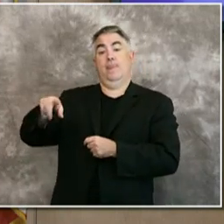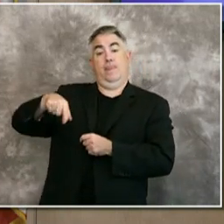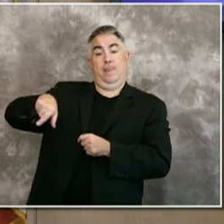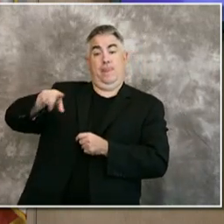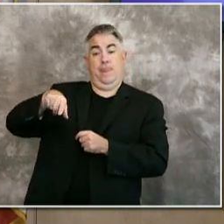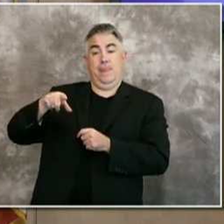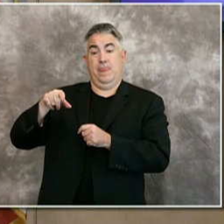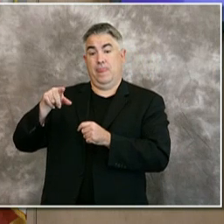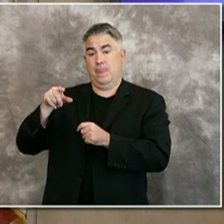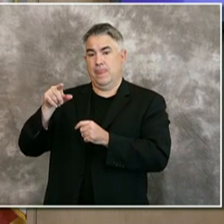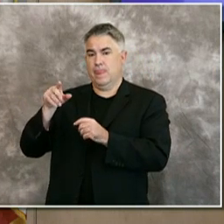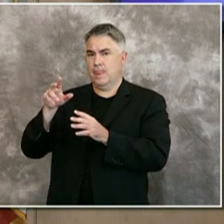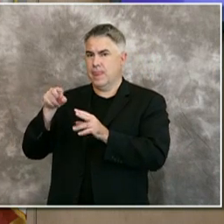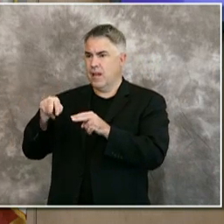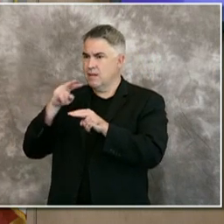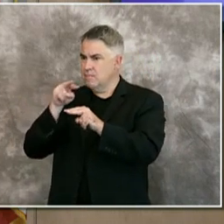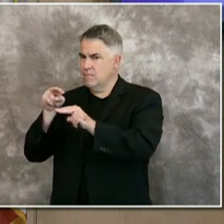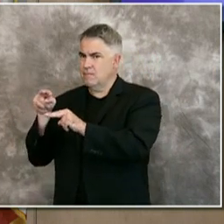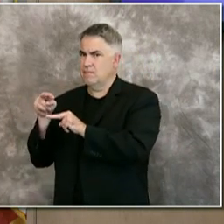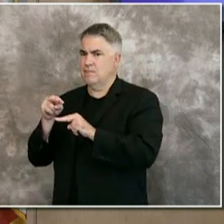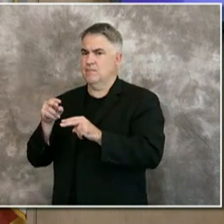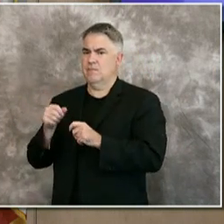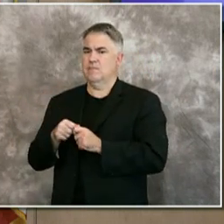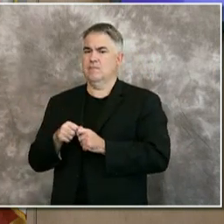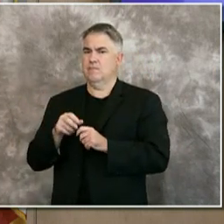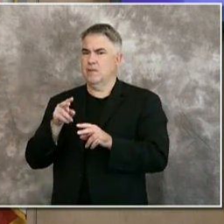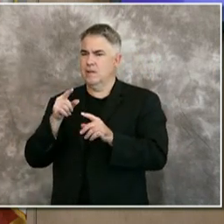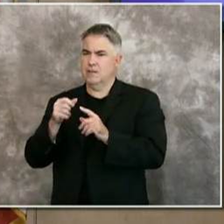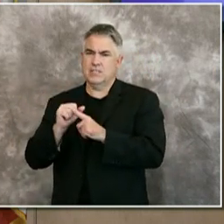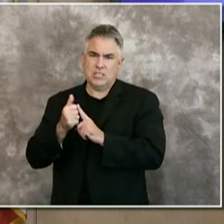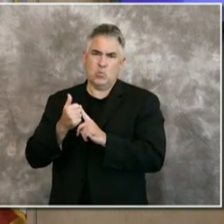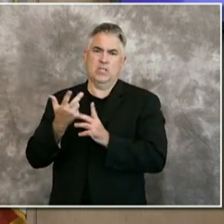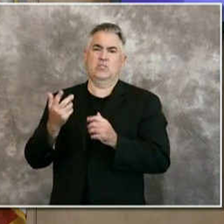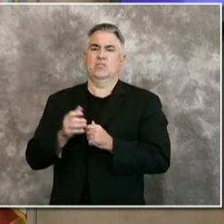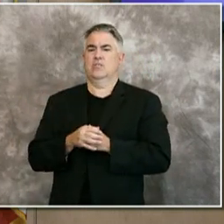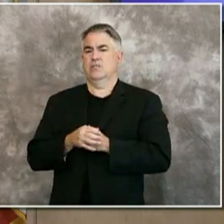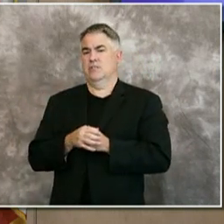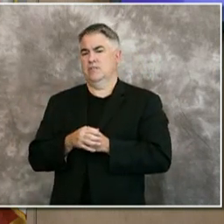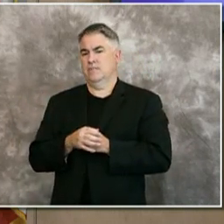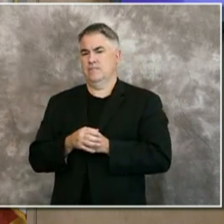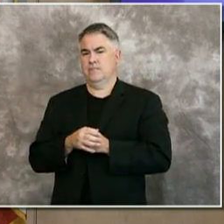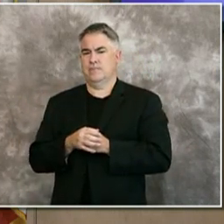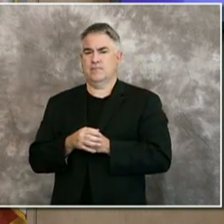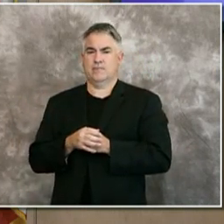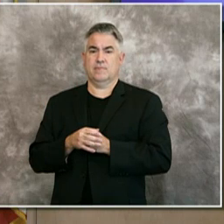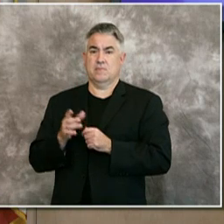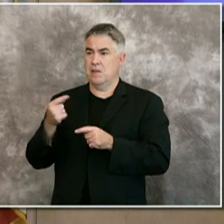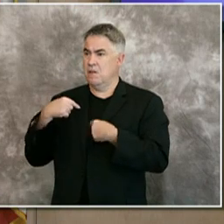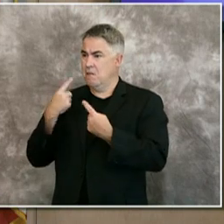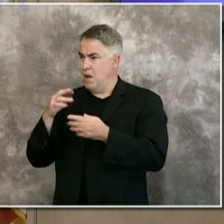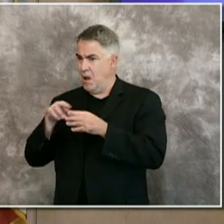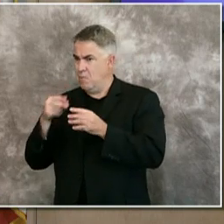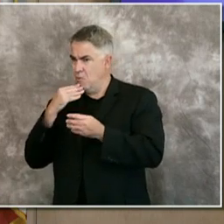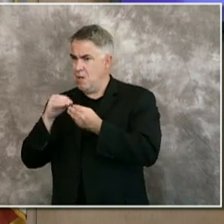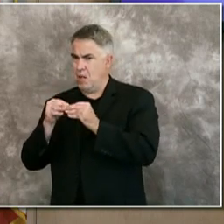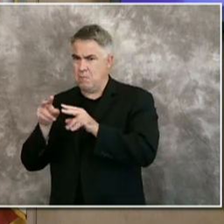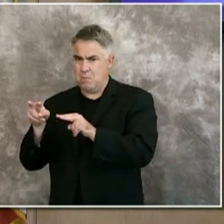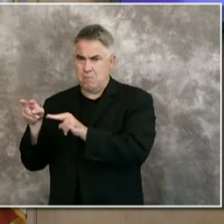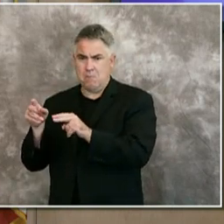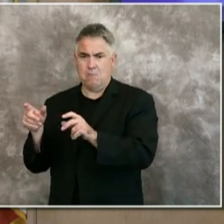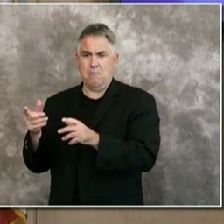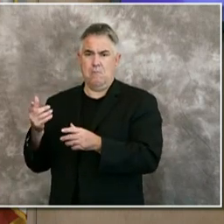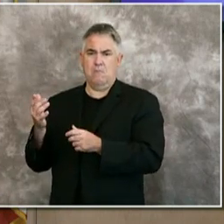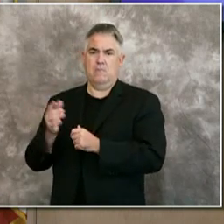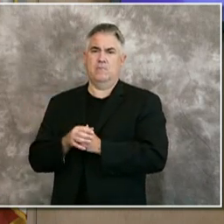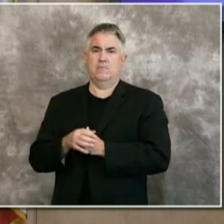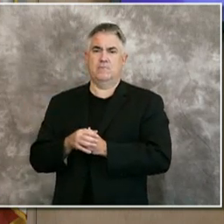us basically said they thought they could handle the situation. And based on the outcome, it certainly seems like they were. I know that there were some large